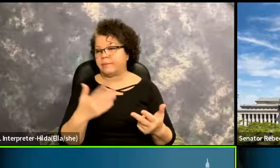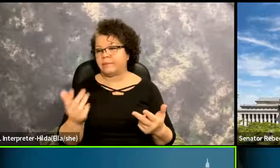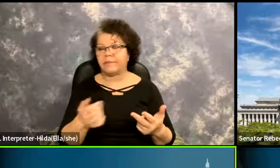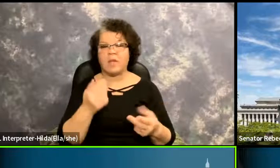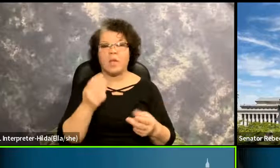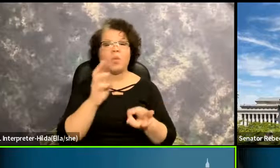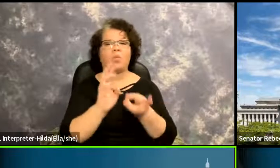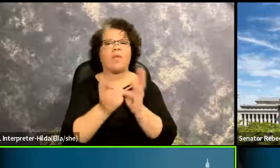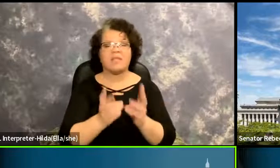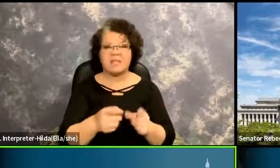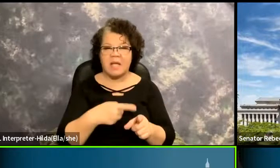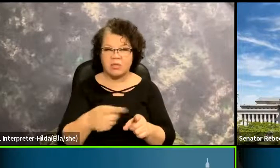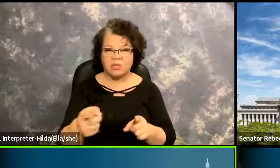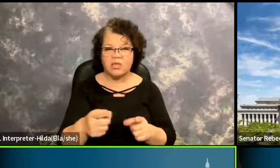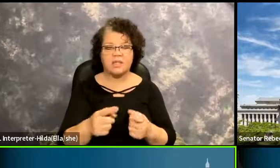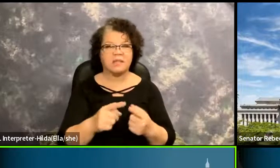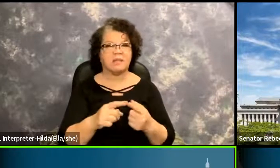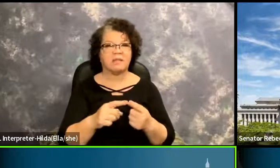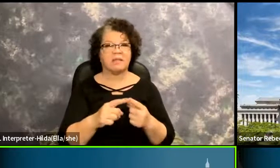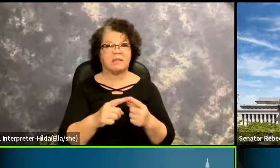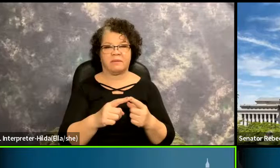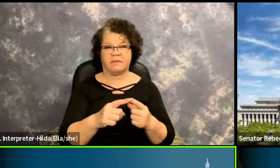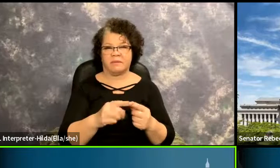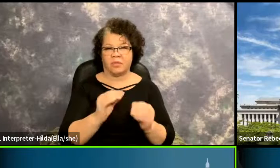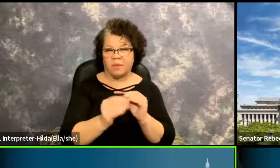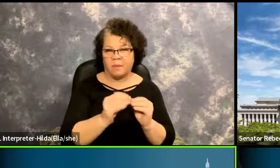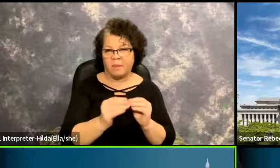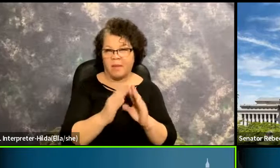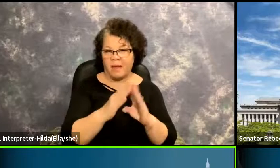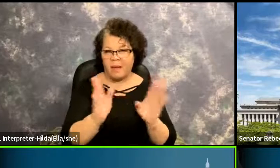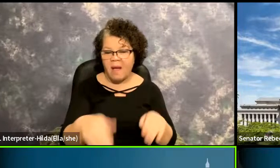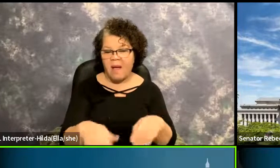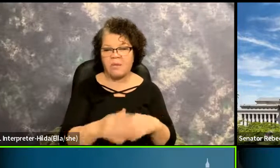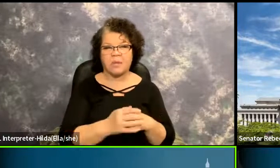weatherization and other important capital